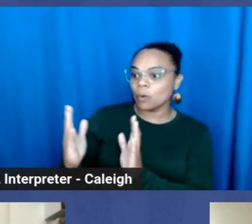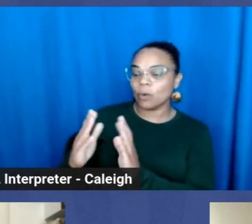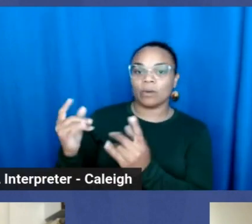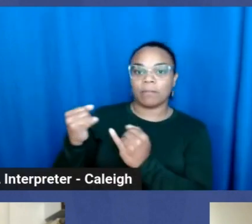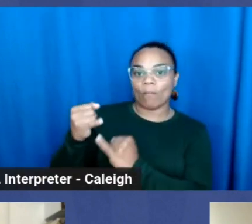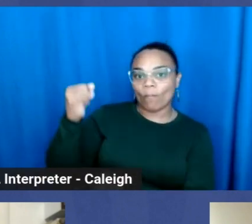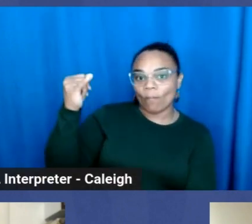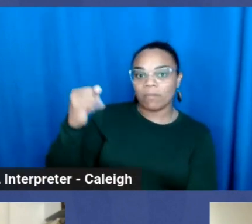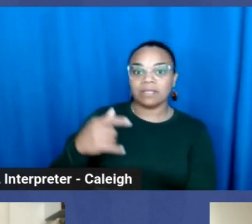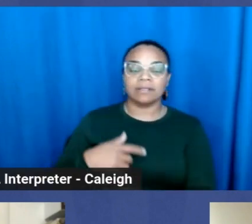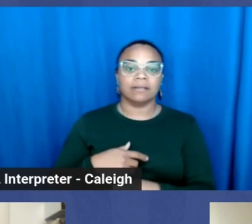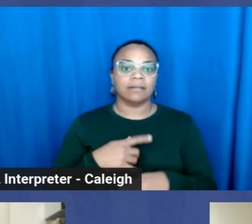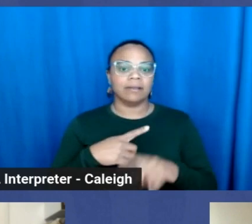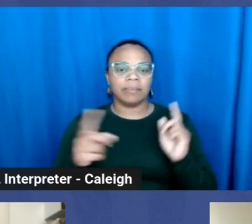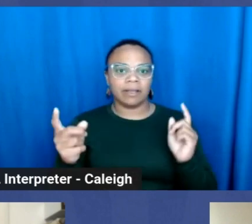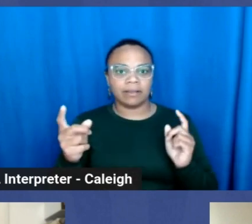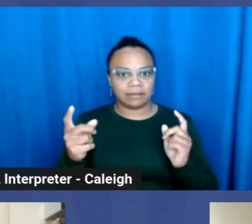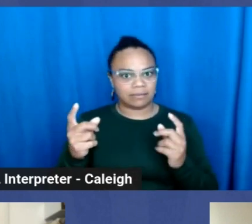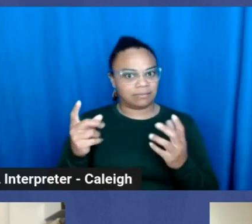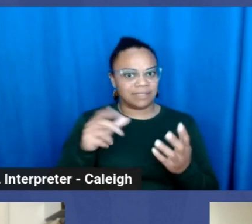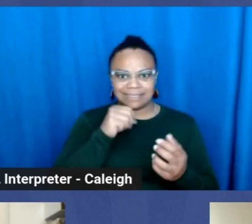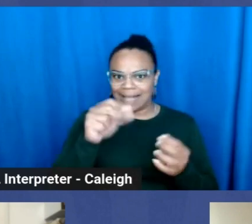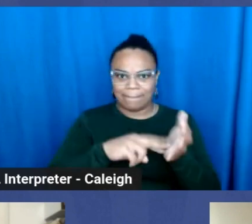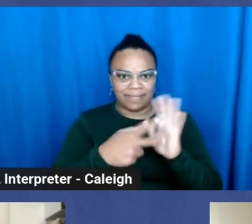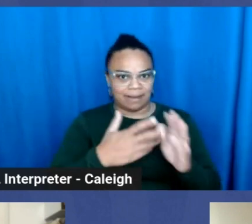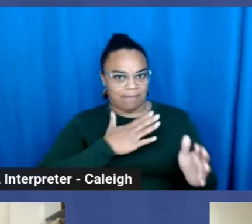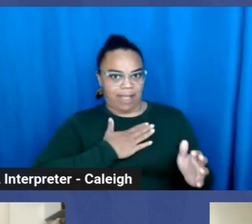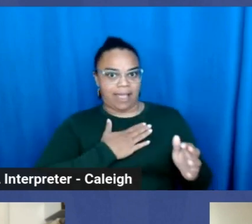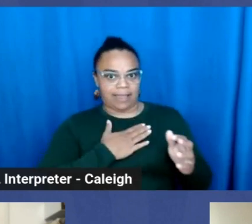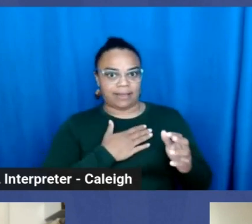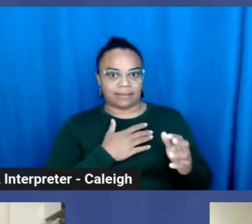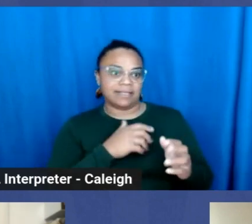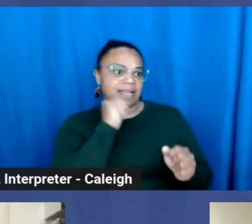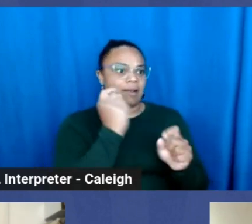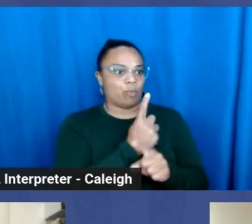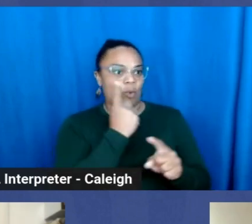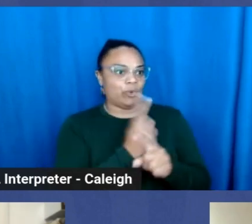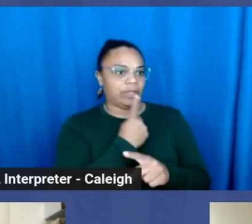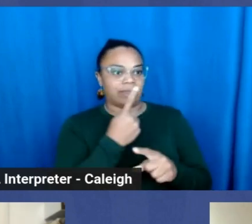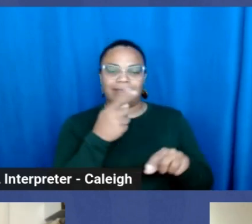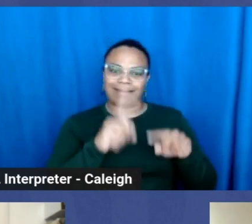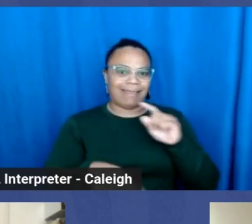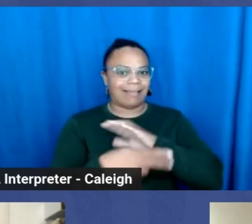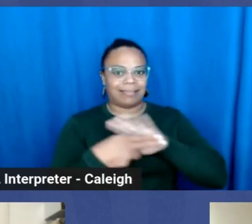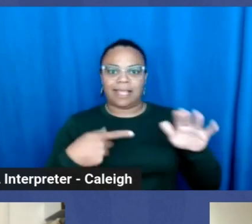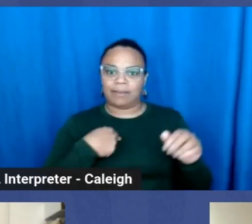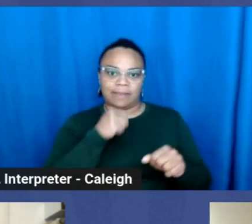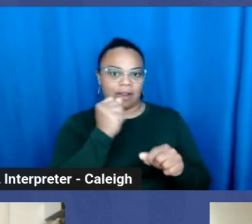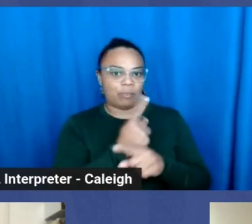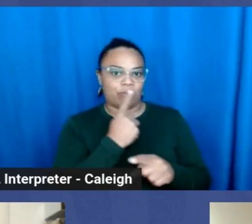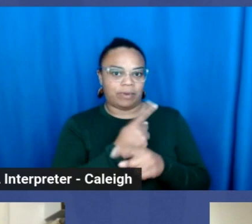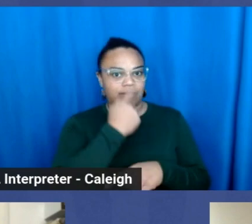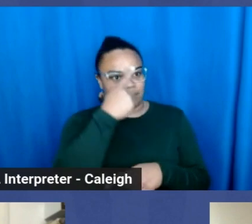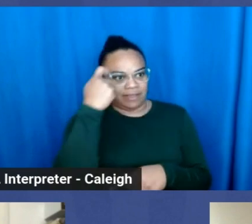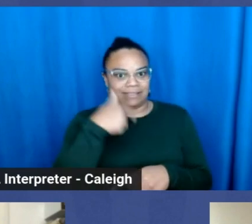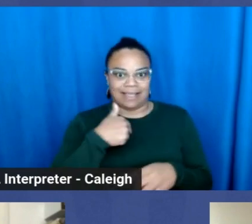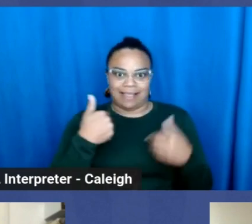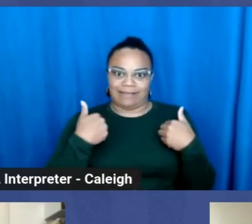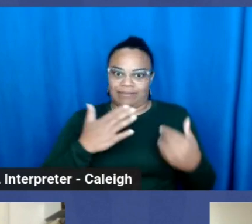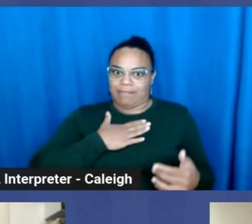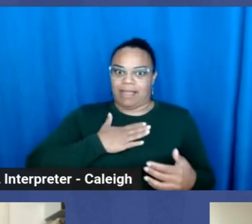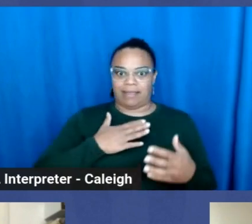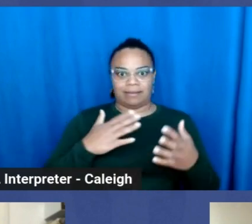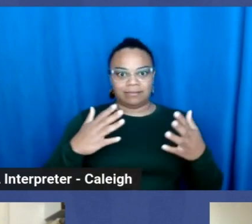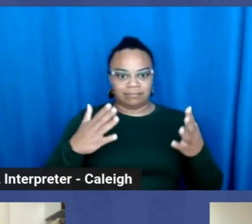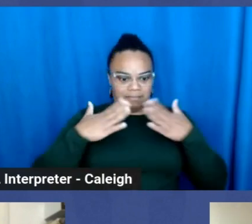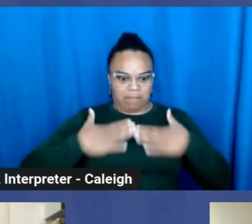it inappropriate just because I have more body to fill out the bikini. And so I had pictures side